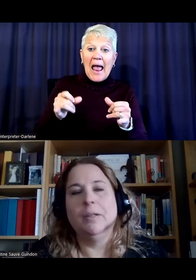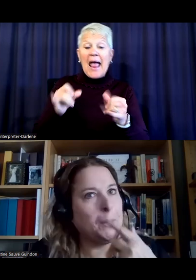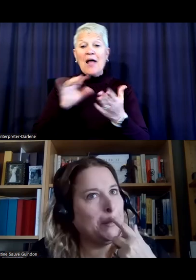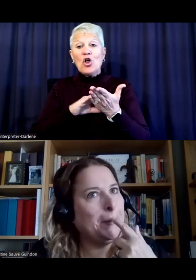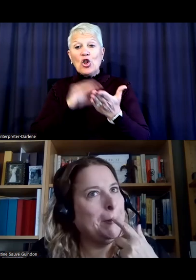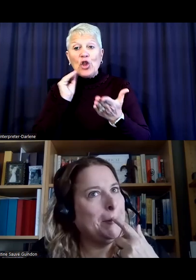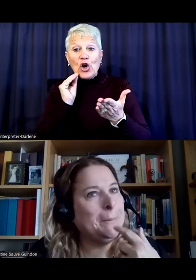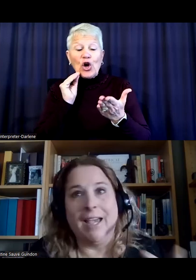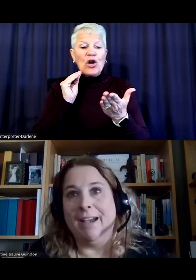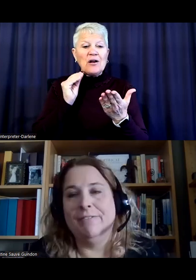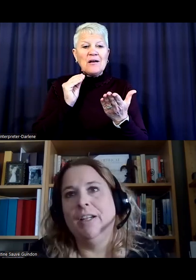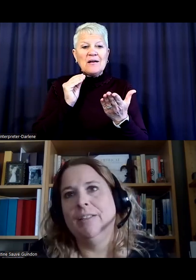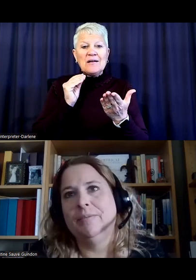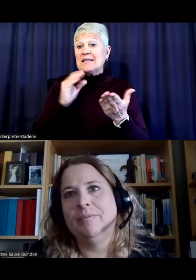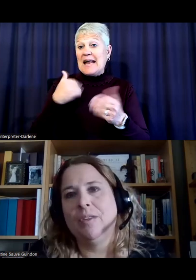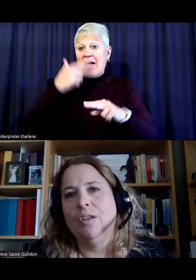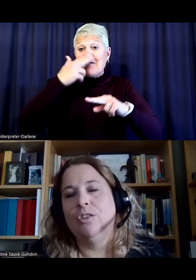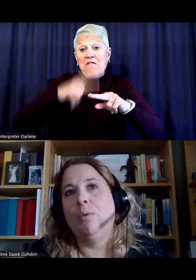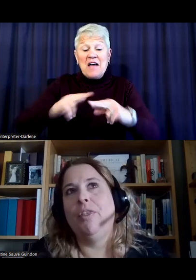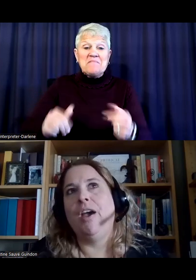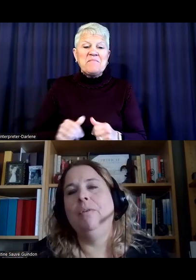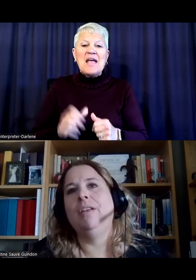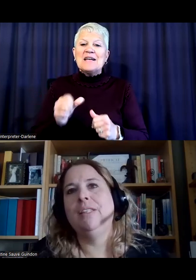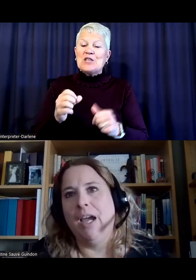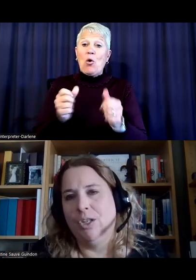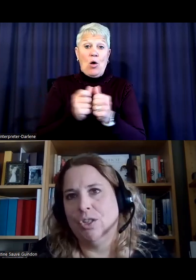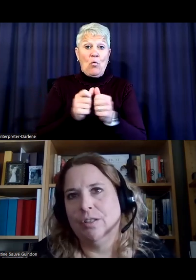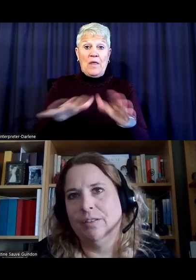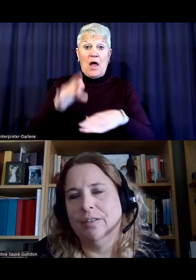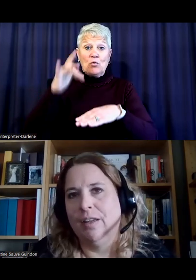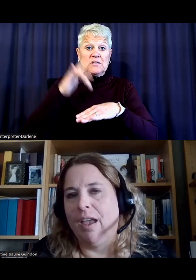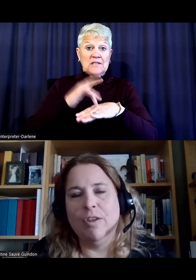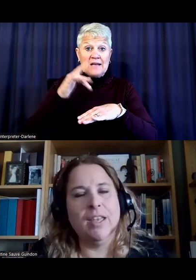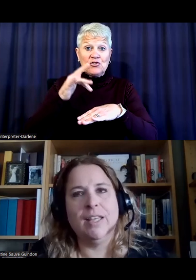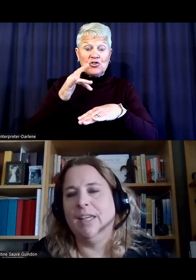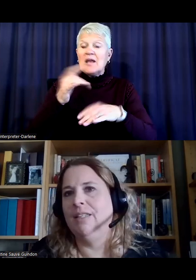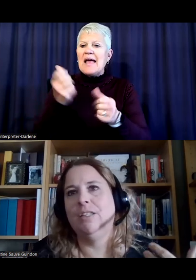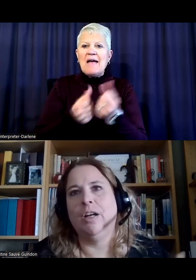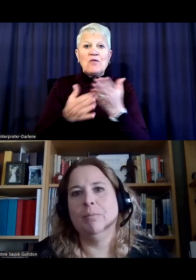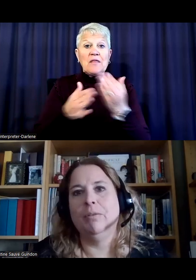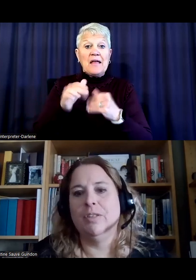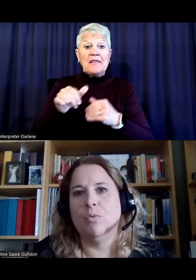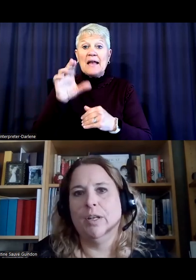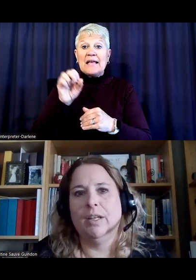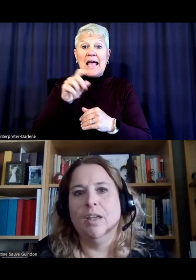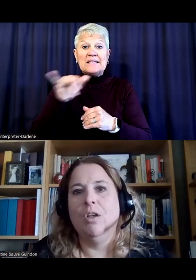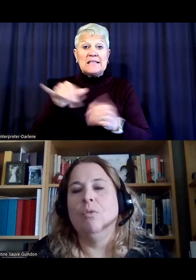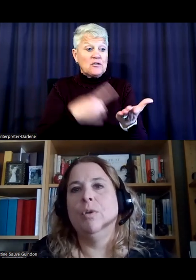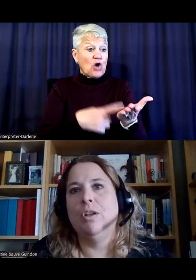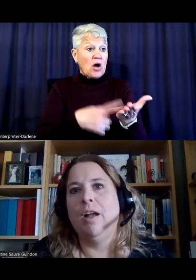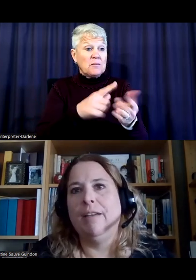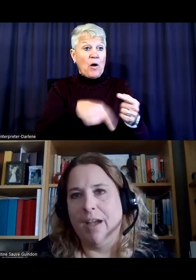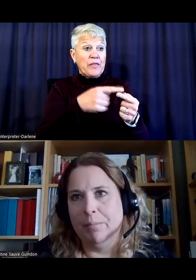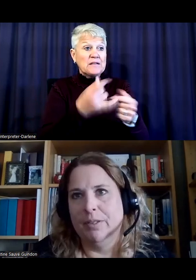learn, to have fun. So without touch, everything that Casey talked about this morning